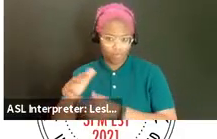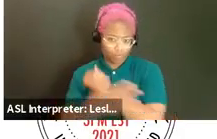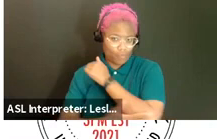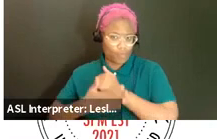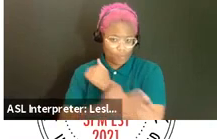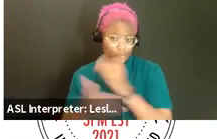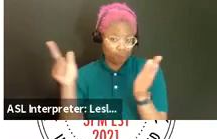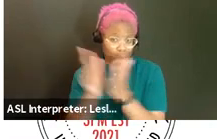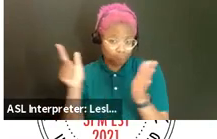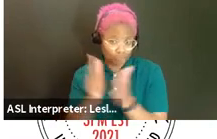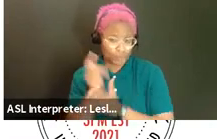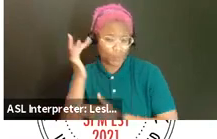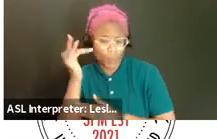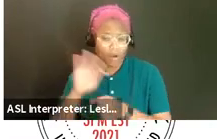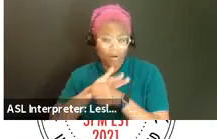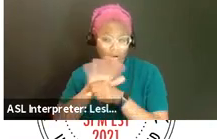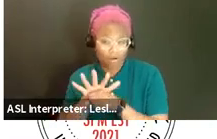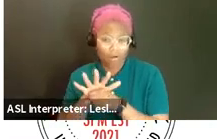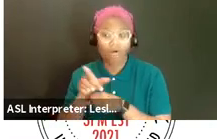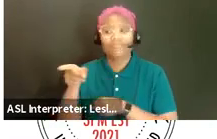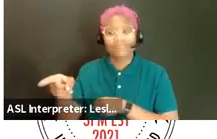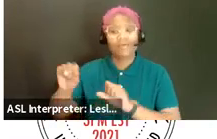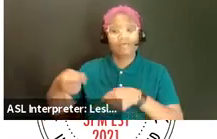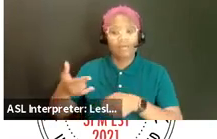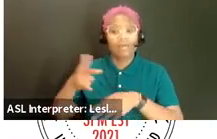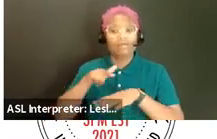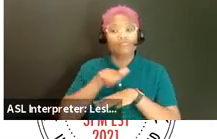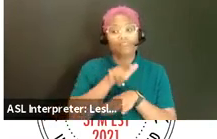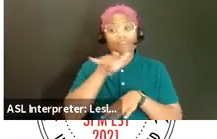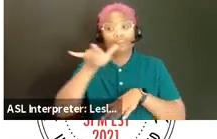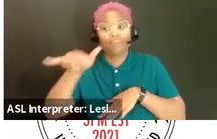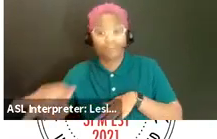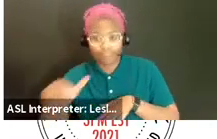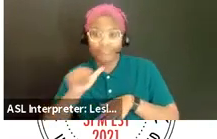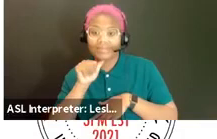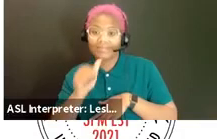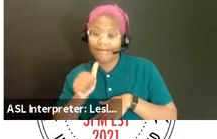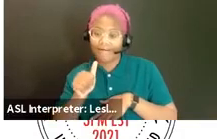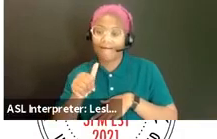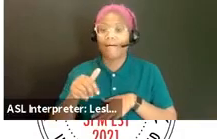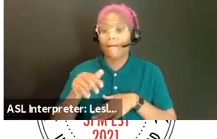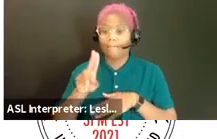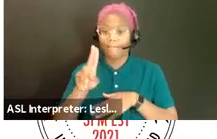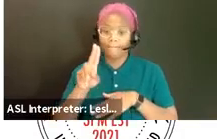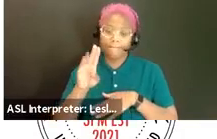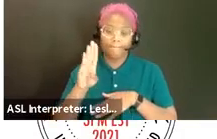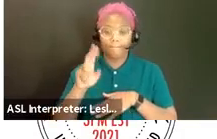restricted due to COVID, they would need to travel via a non-banned country to get in that